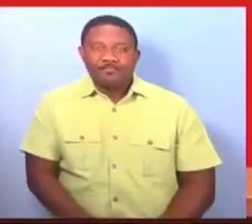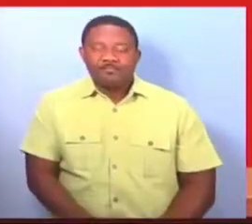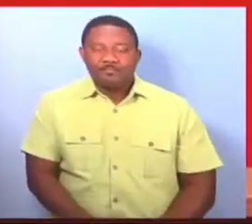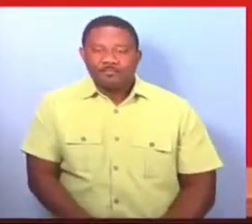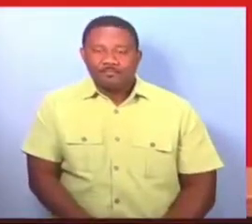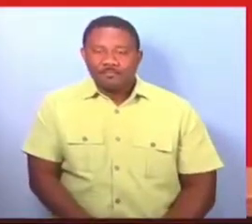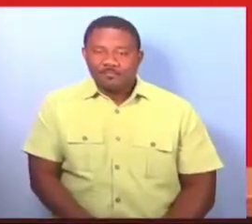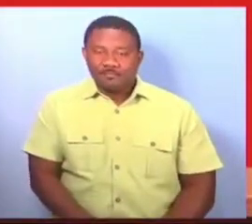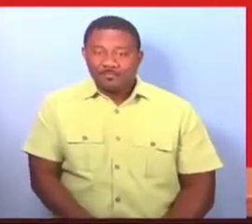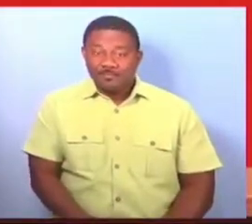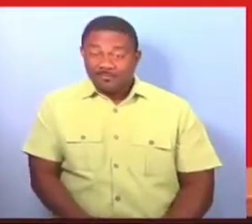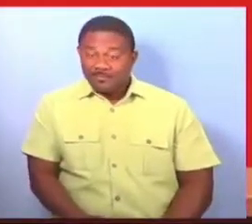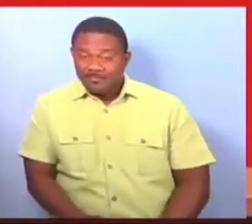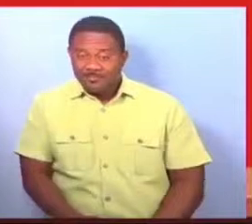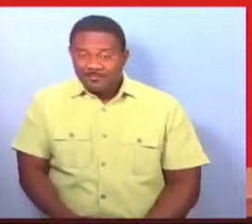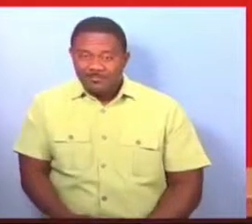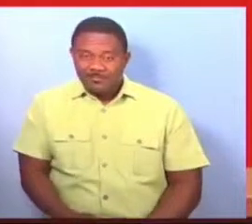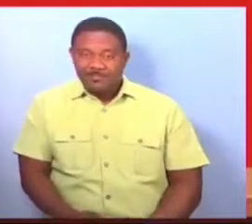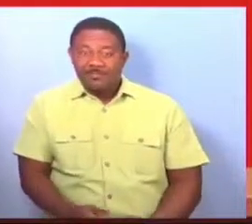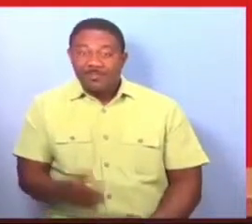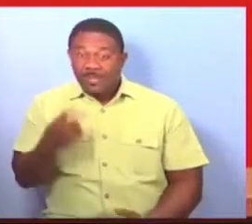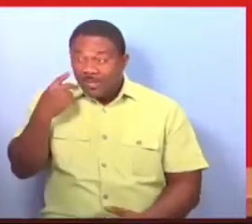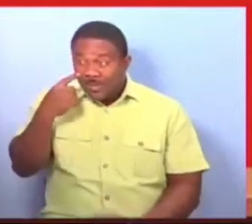I recognize Honorable